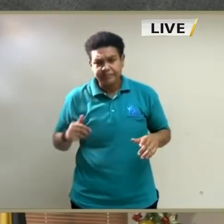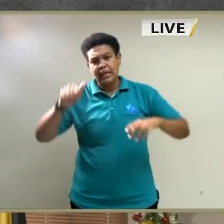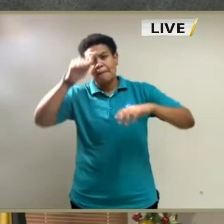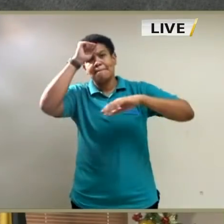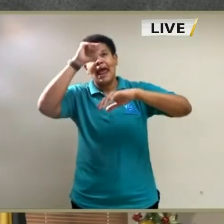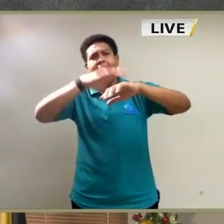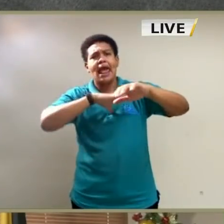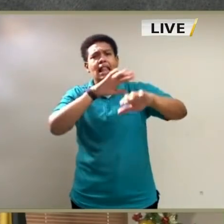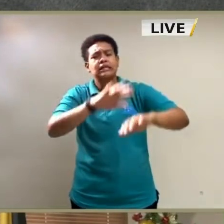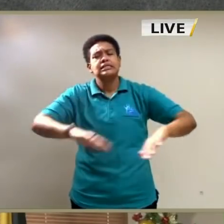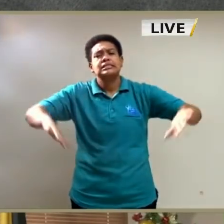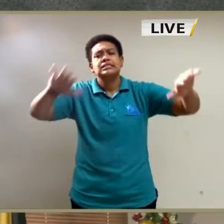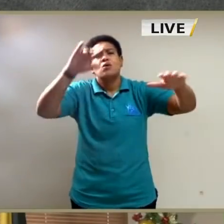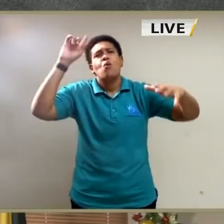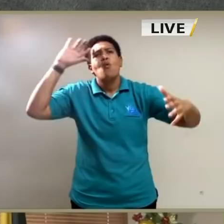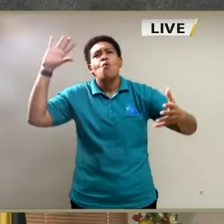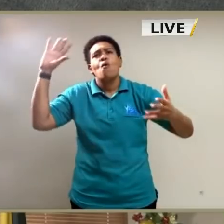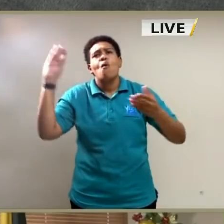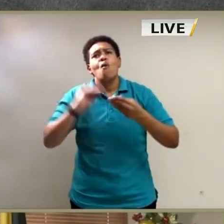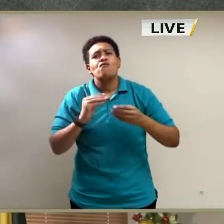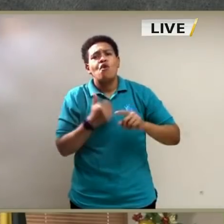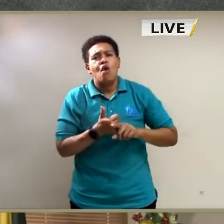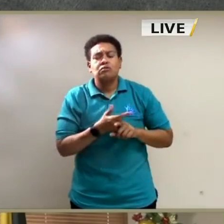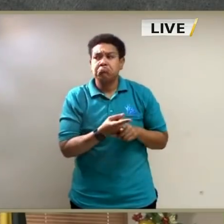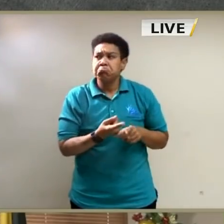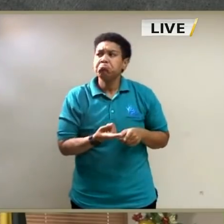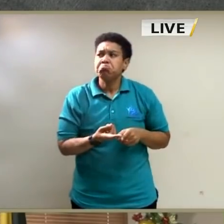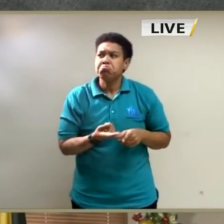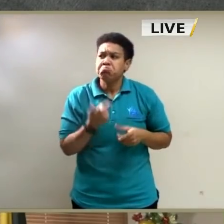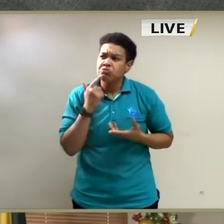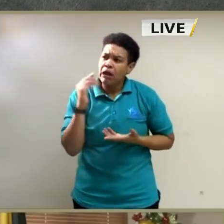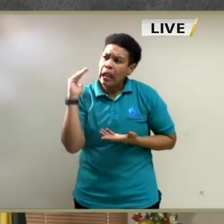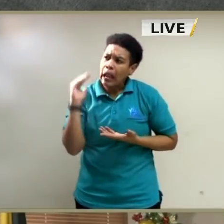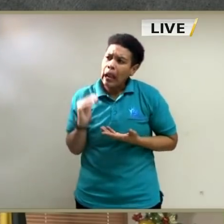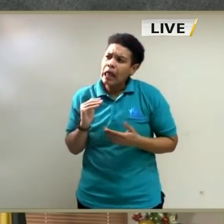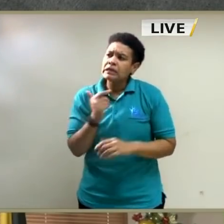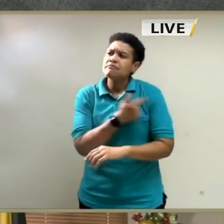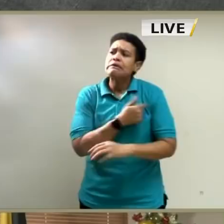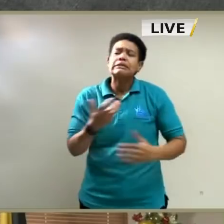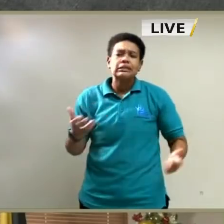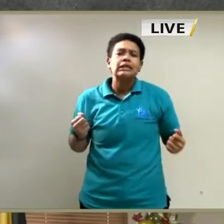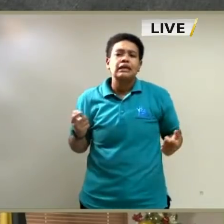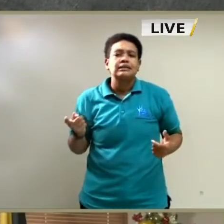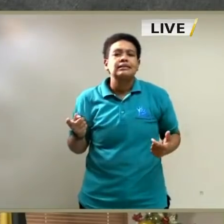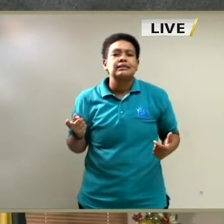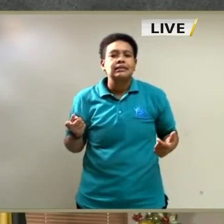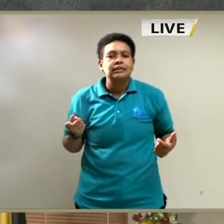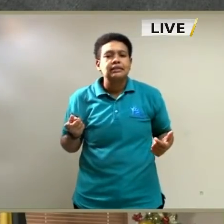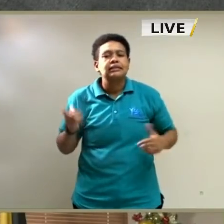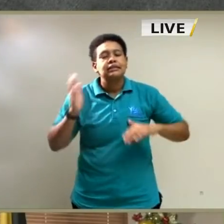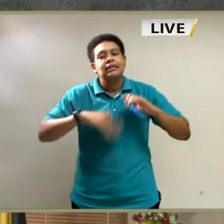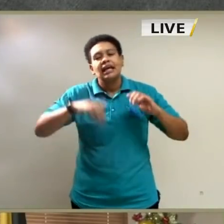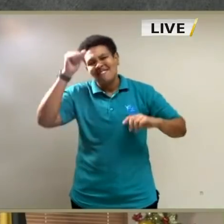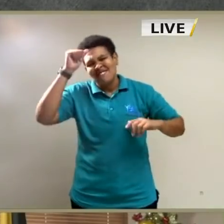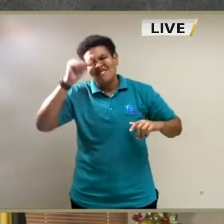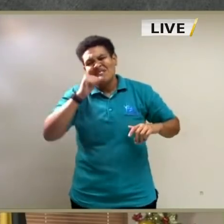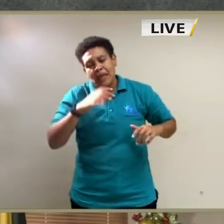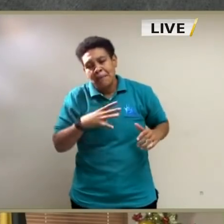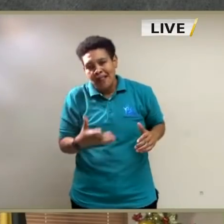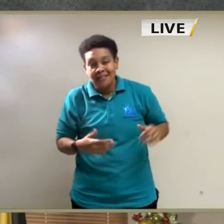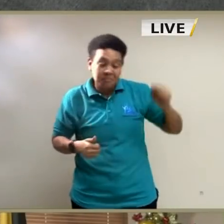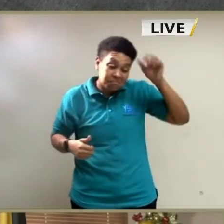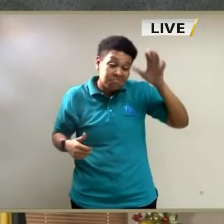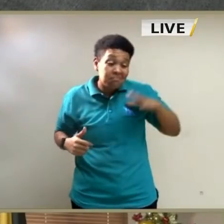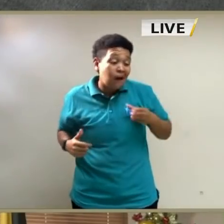males overall are less vaccinated than females. Remember